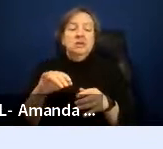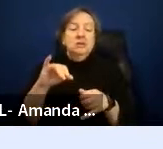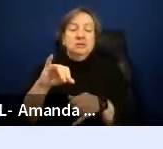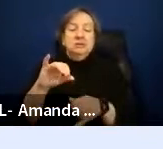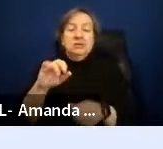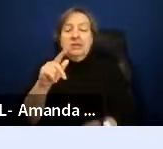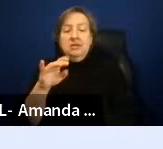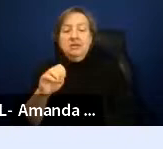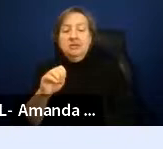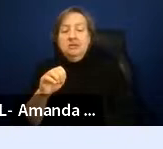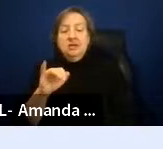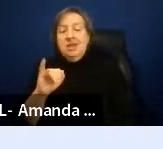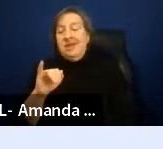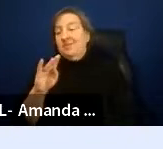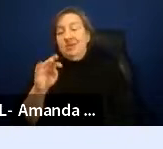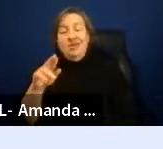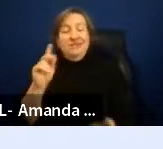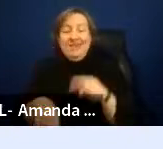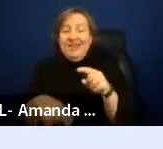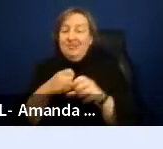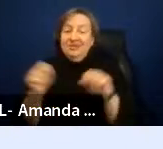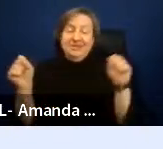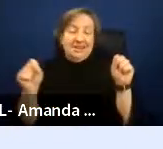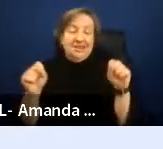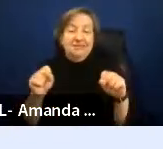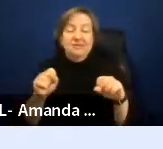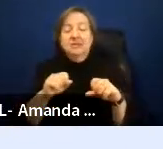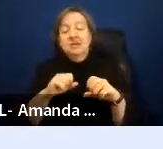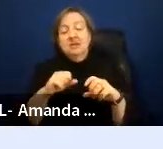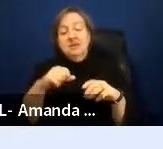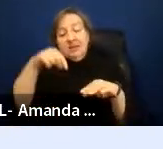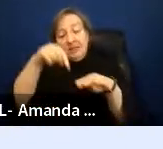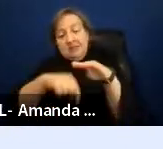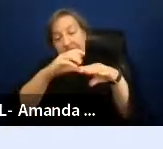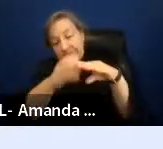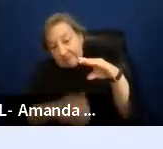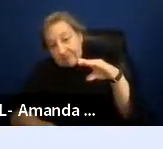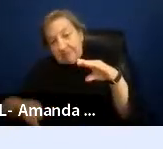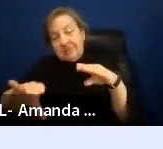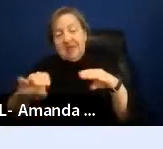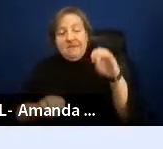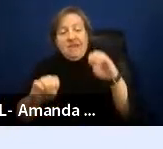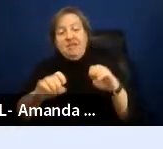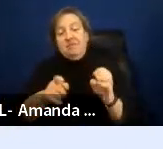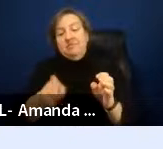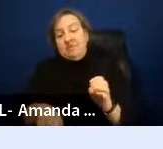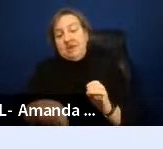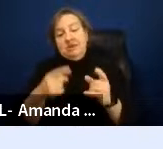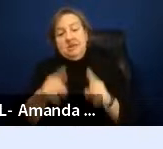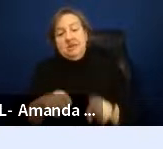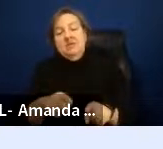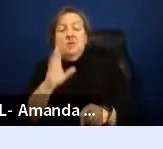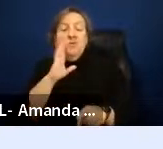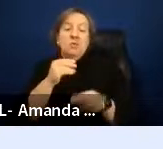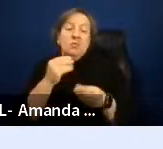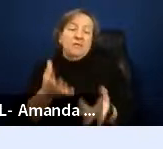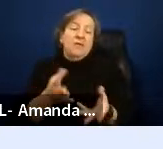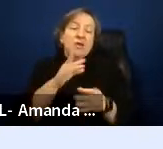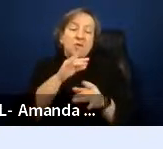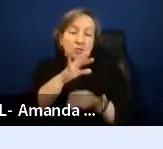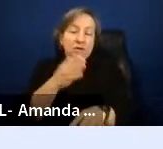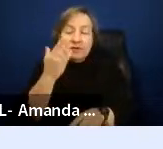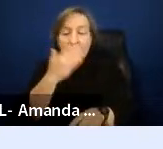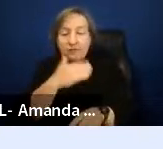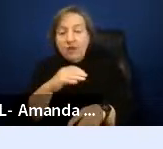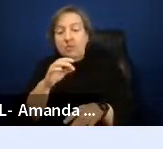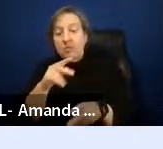An honest and independent immersed tunnel evaluation is needed. An immersed tunnel will provide riverfront parks, more